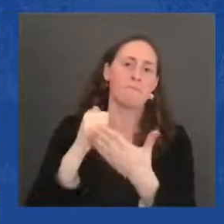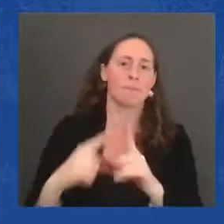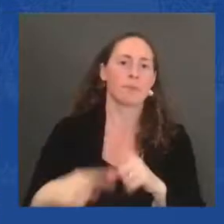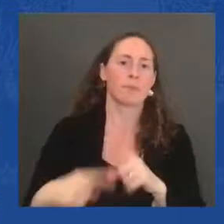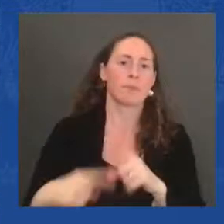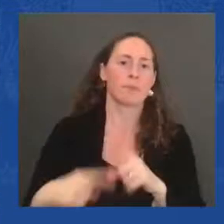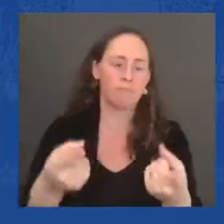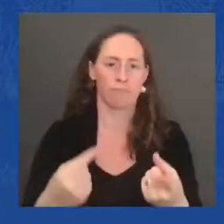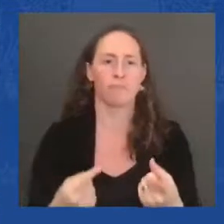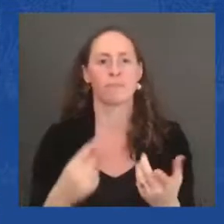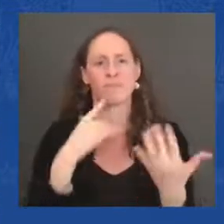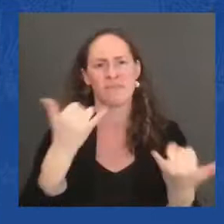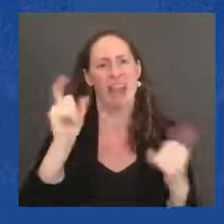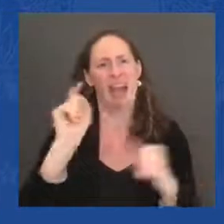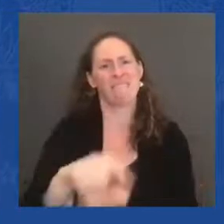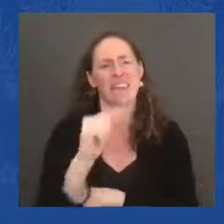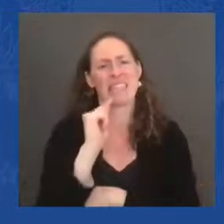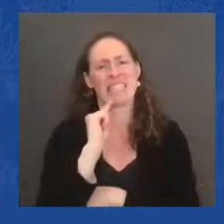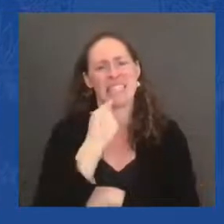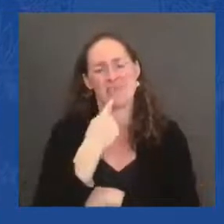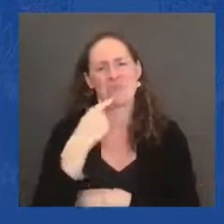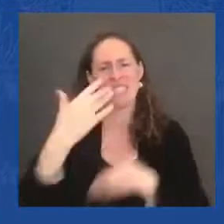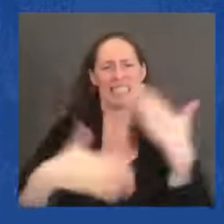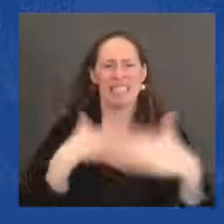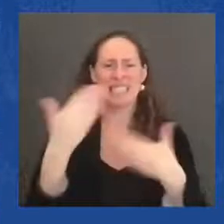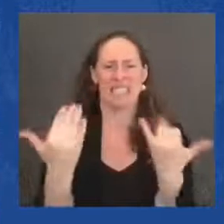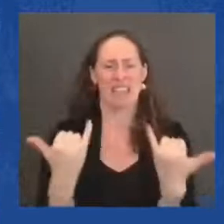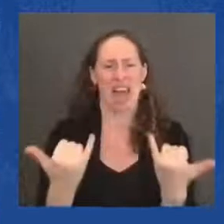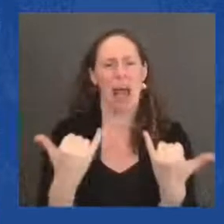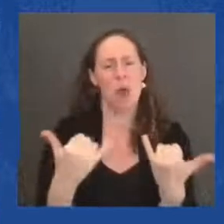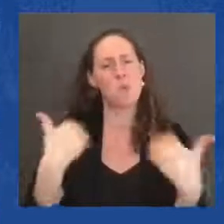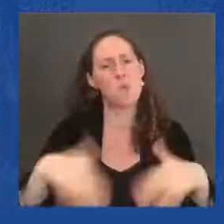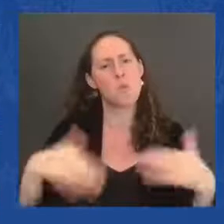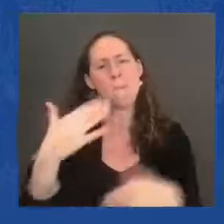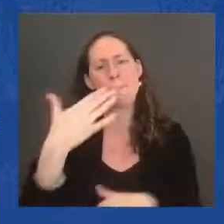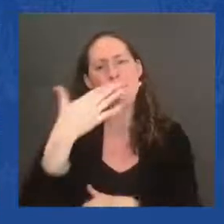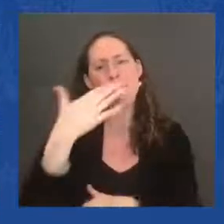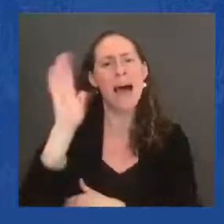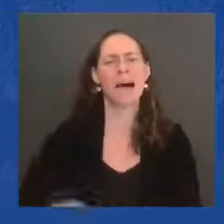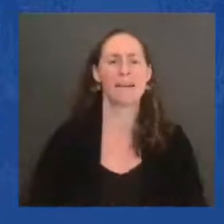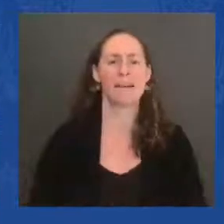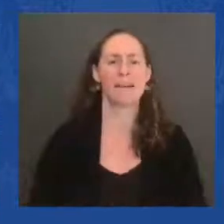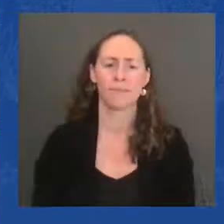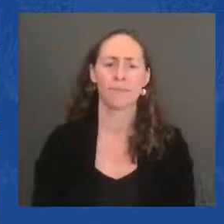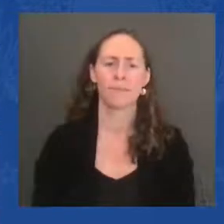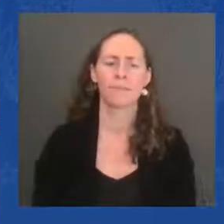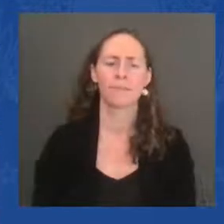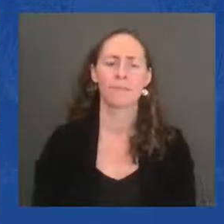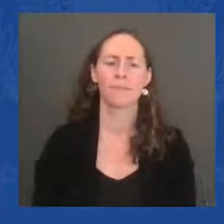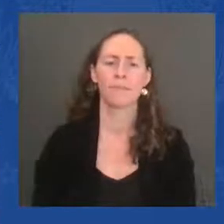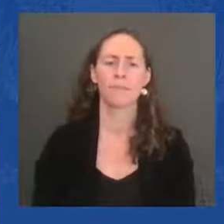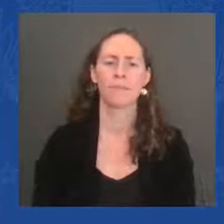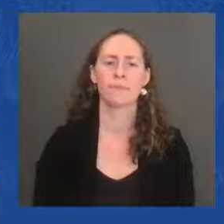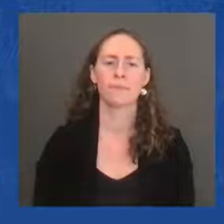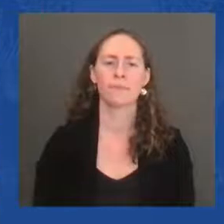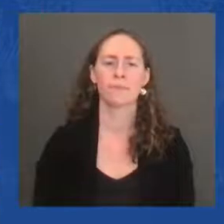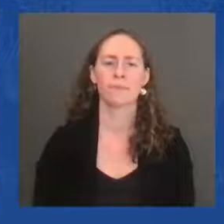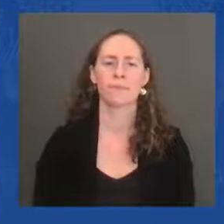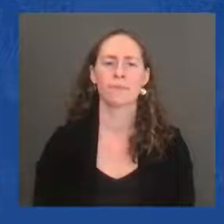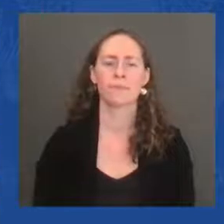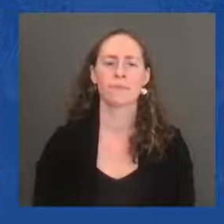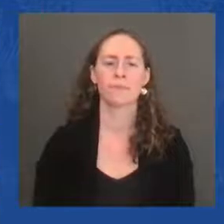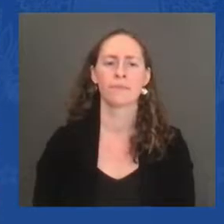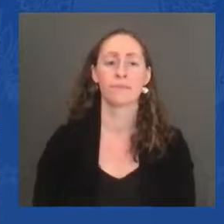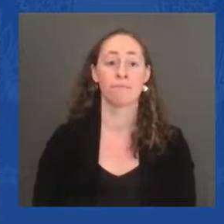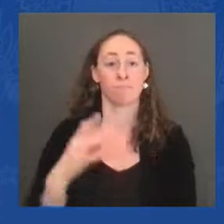I'll say people of my age tend to measure fire history in terms of fire seasons, and many of us who are a little longer in the tooth think about Yellowstone